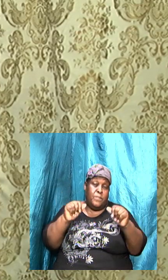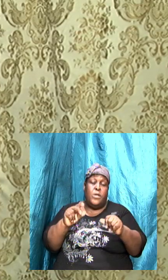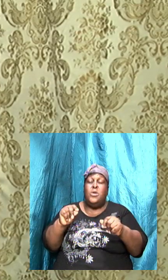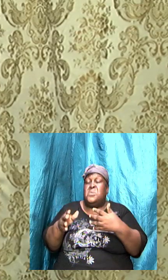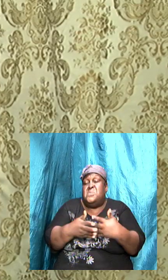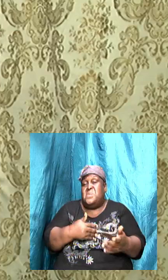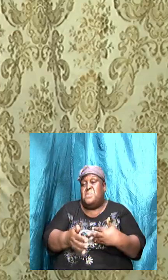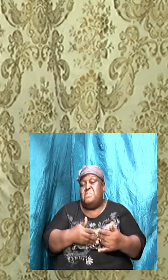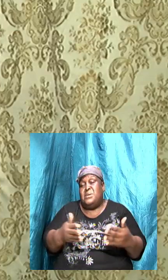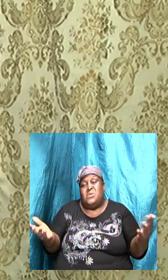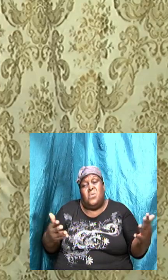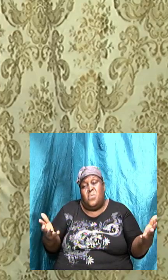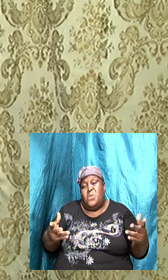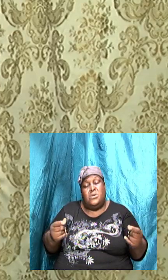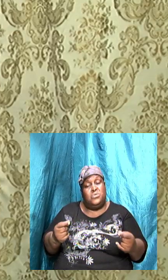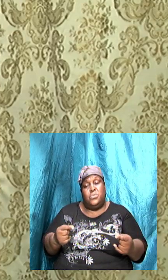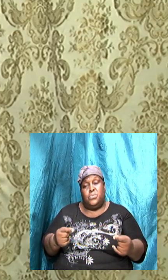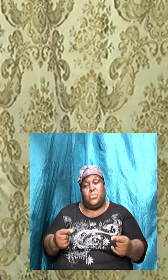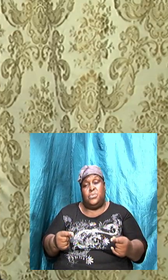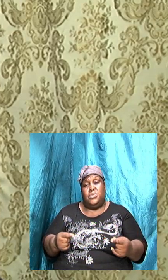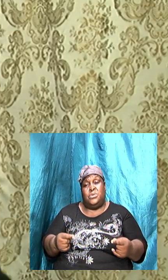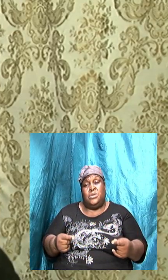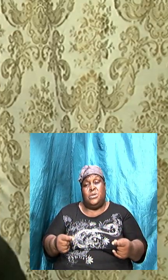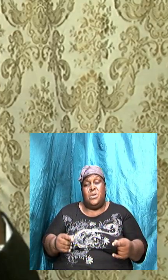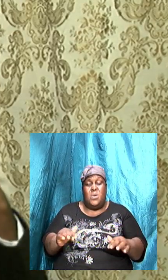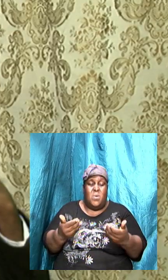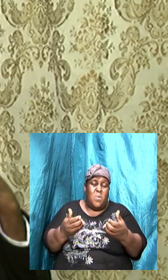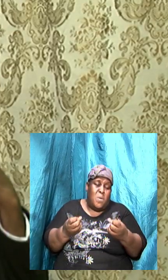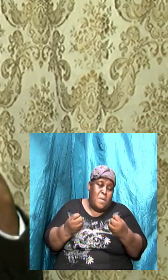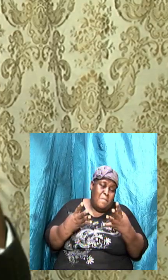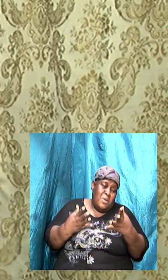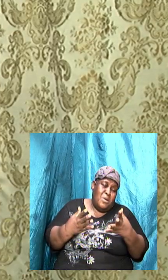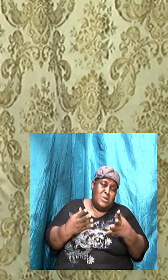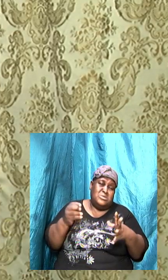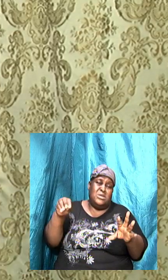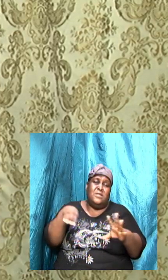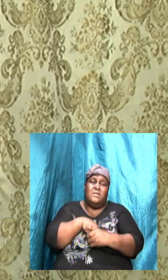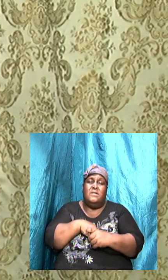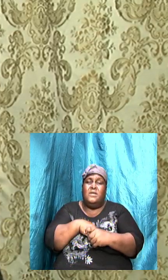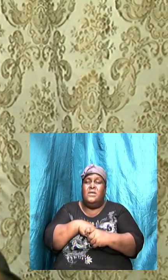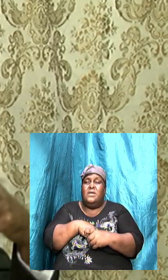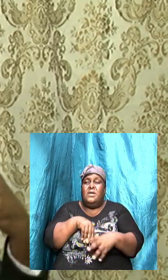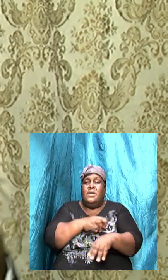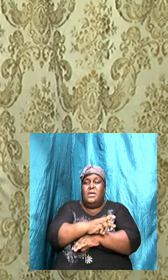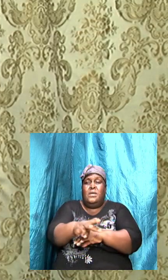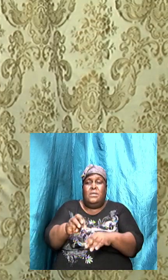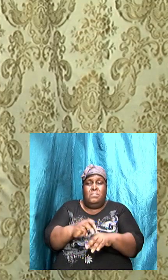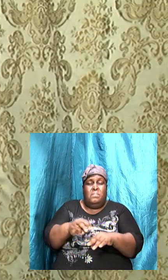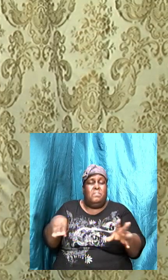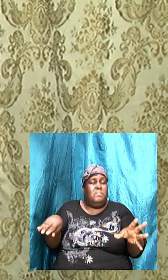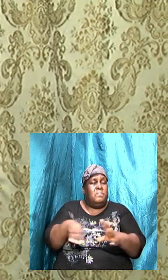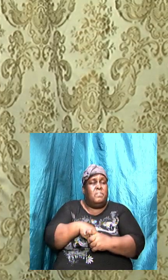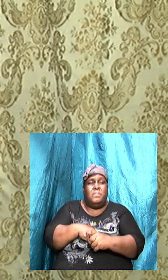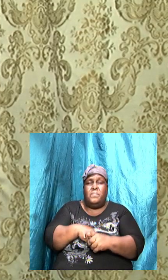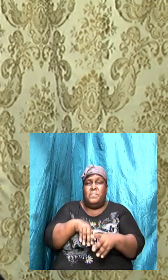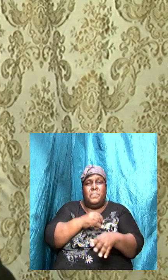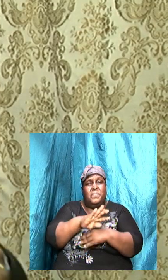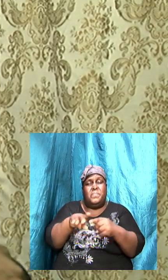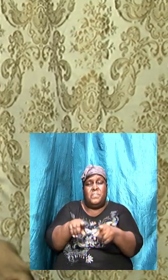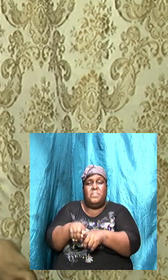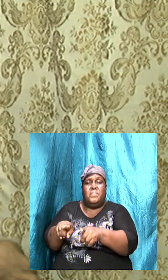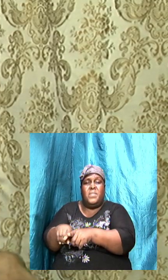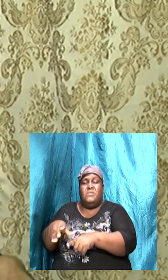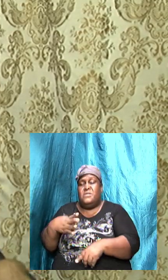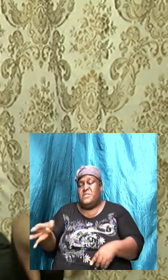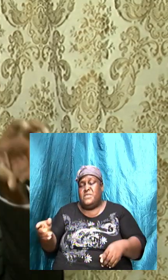matter what we are doing. It doesn't matter how much we are involved in ministry and involved in all the different things